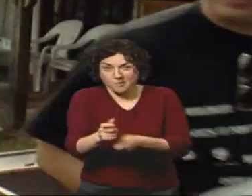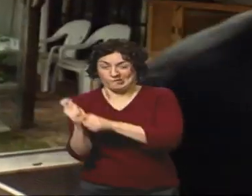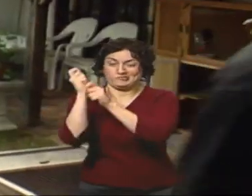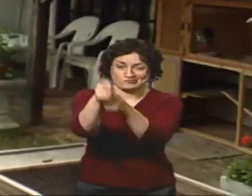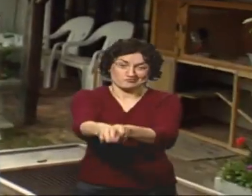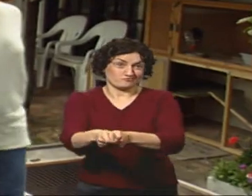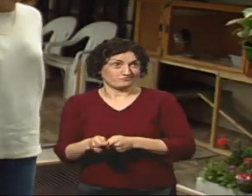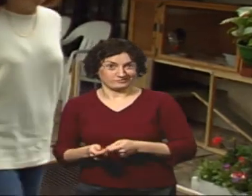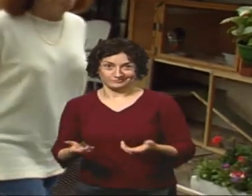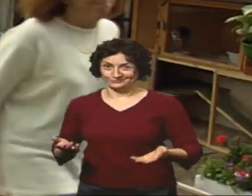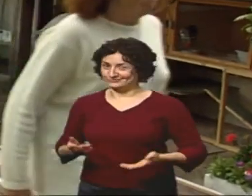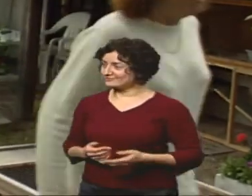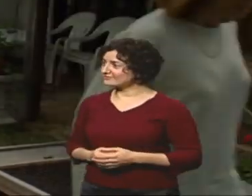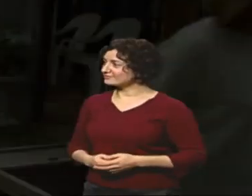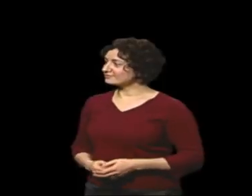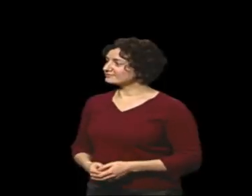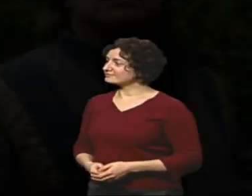Big lasso.